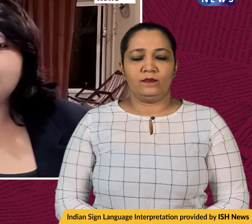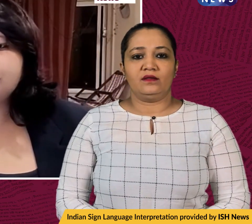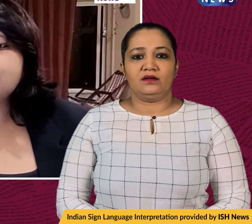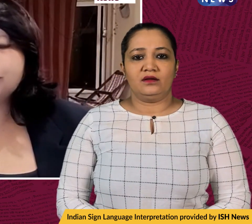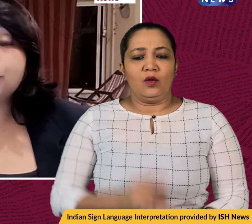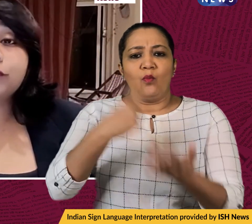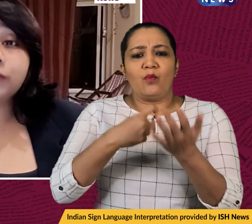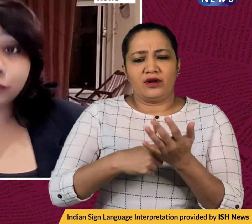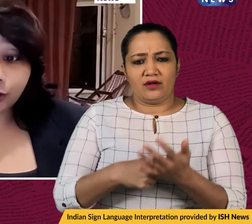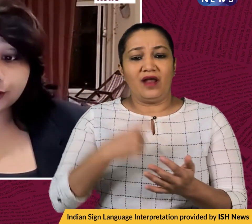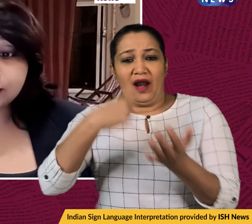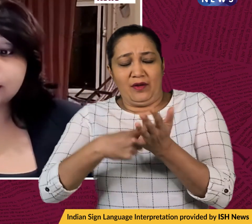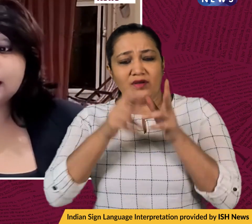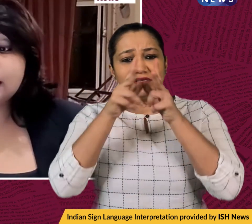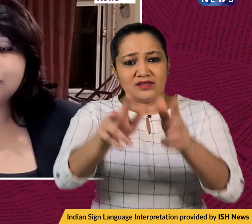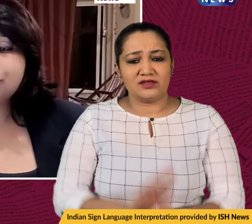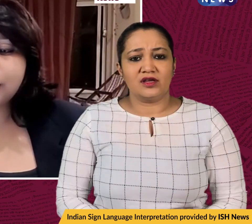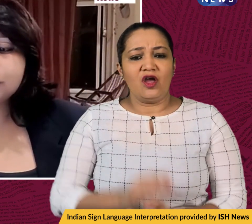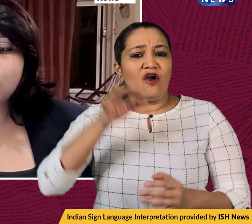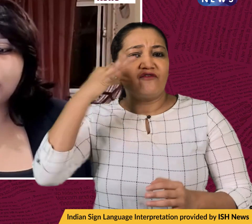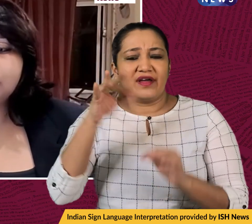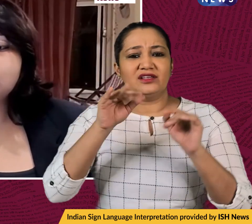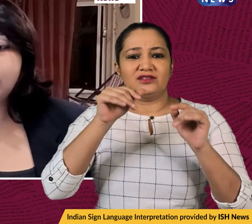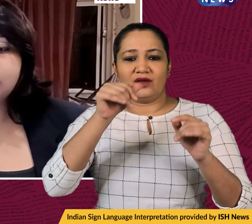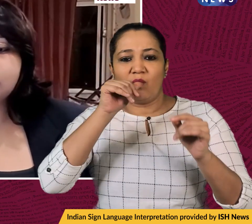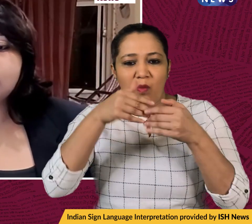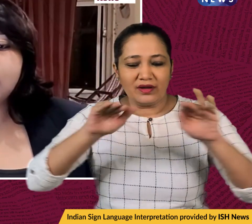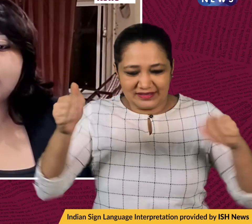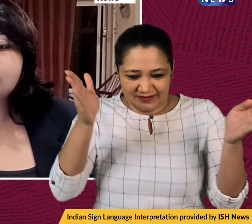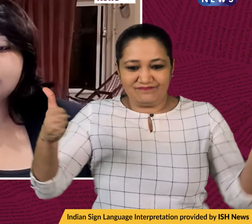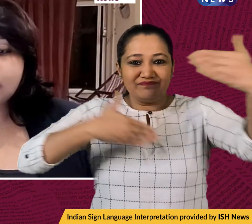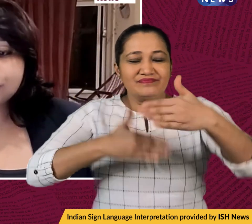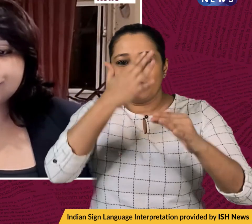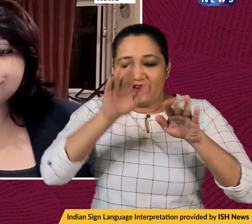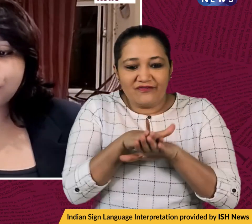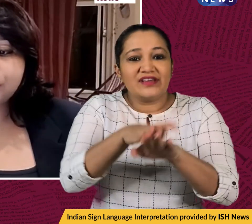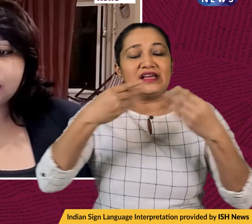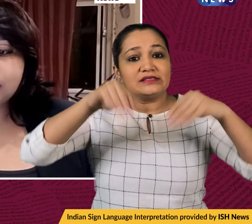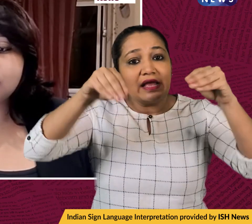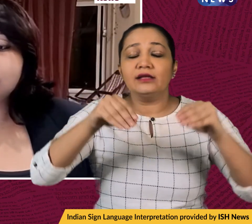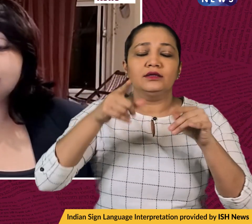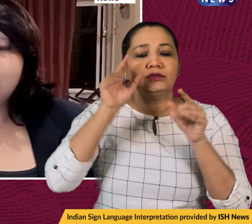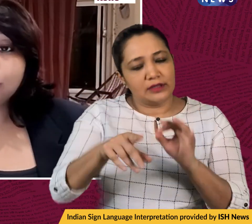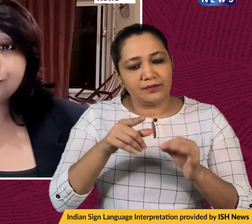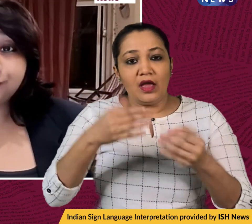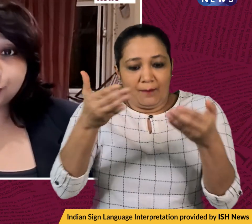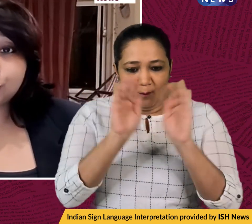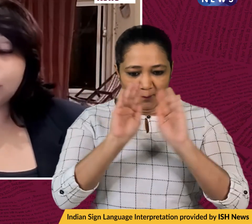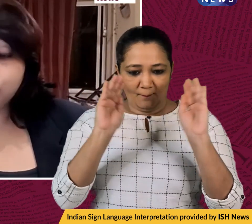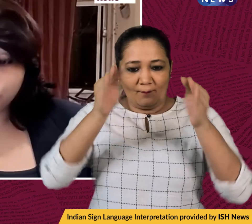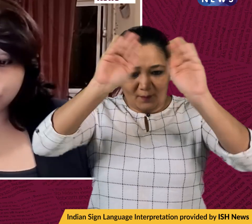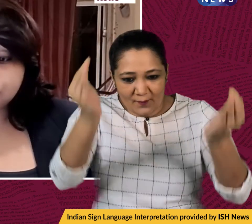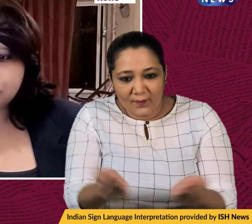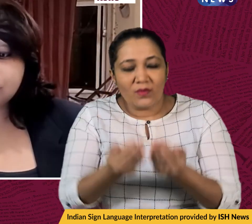bulletin. According to a report from Reuters, a leading French aquarium vendor has decided to stop selling round